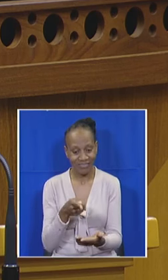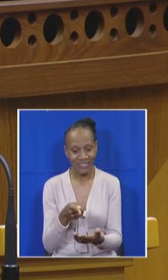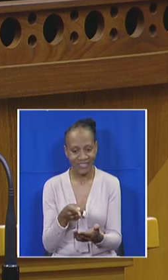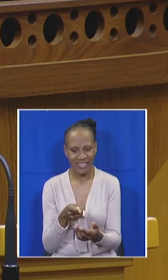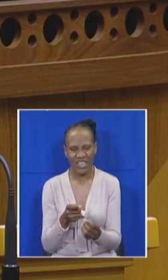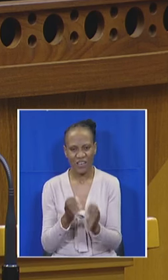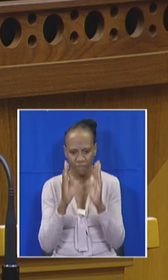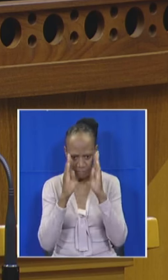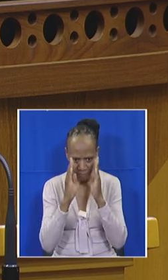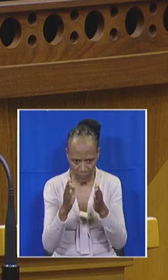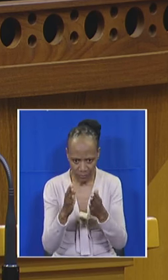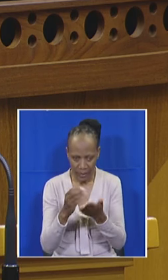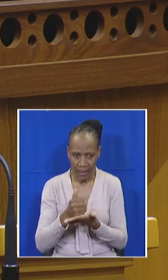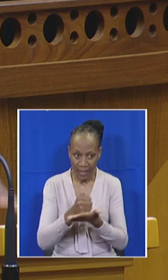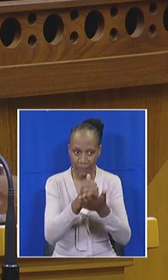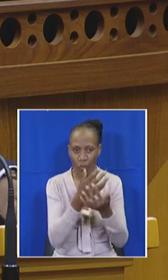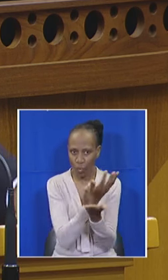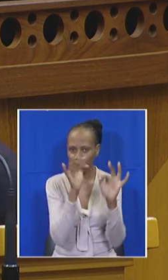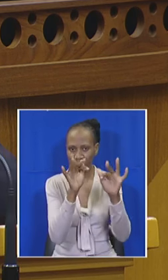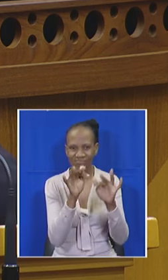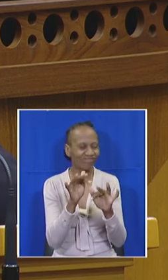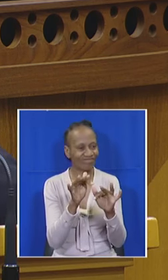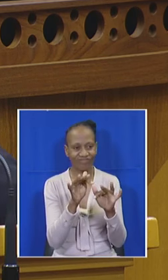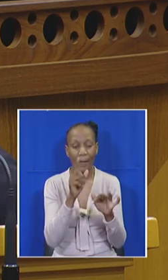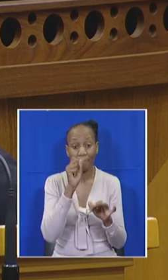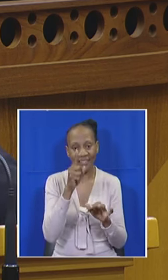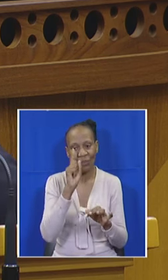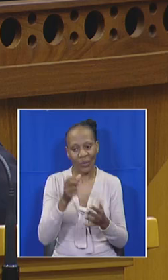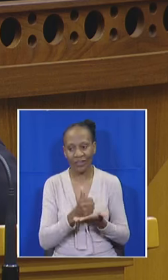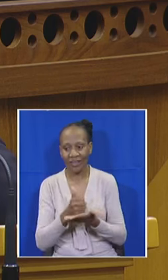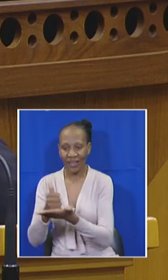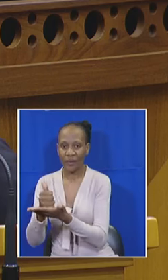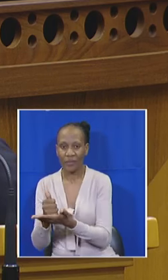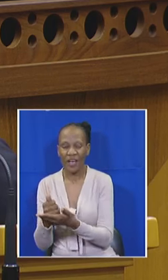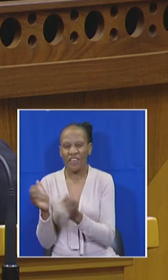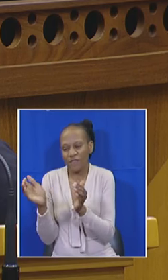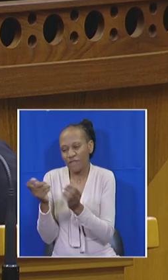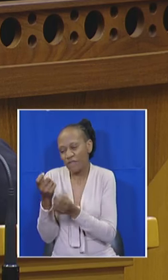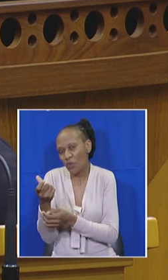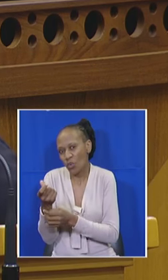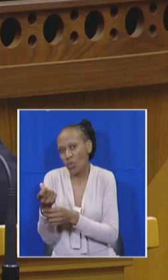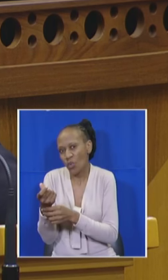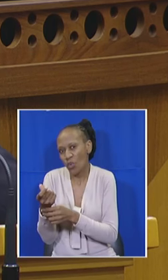skewed in favor of a racial minority.